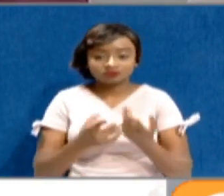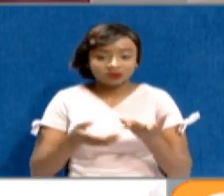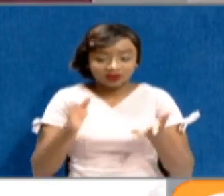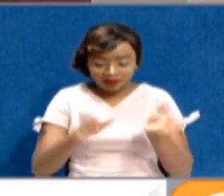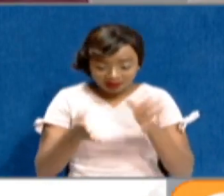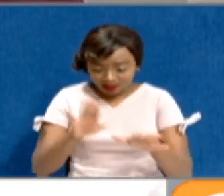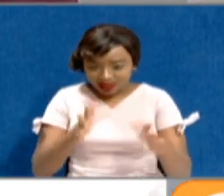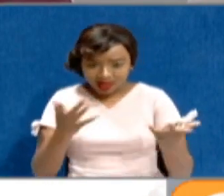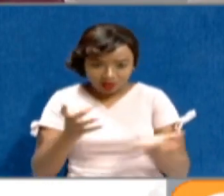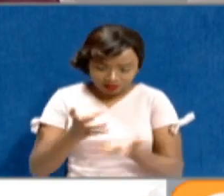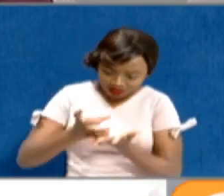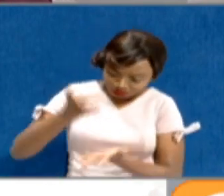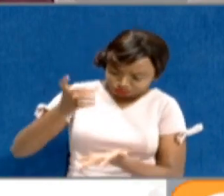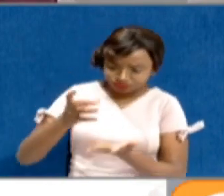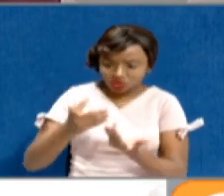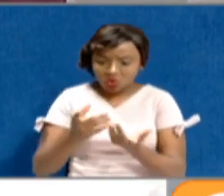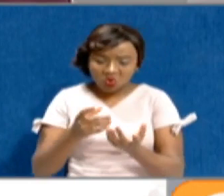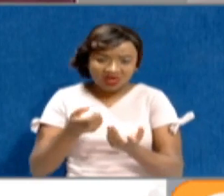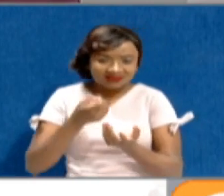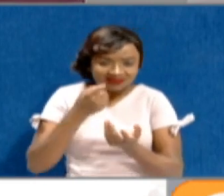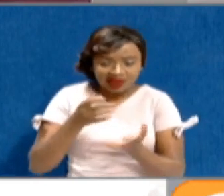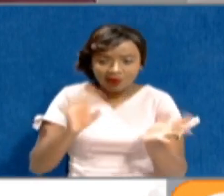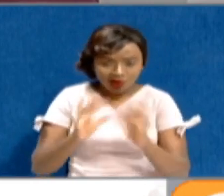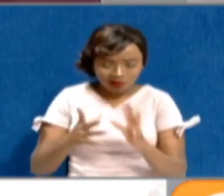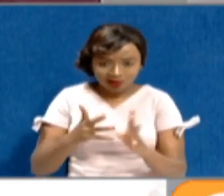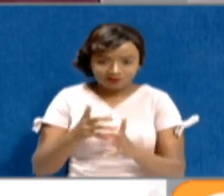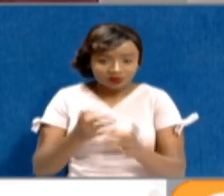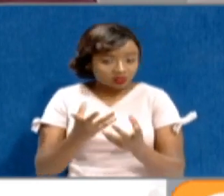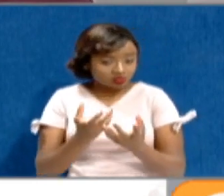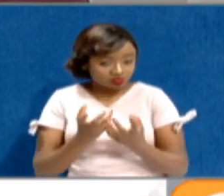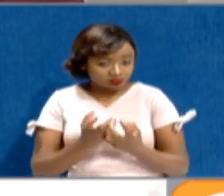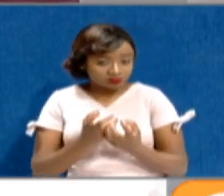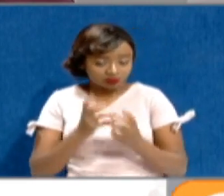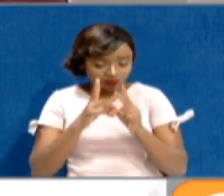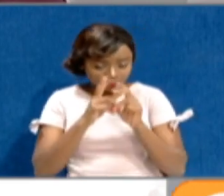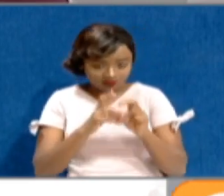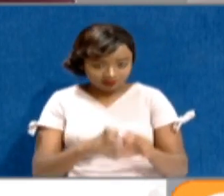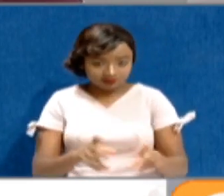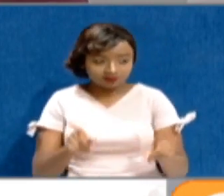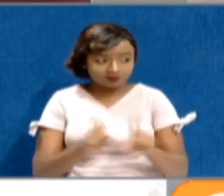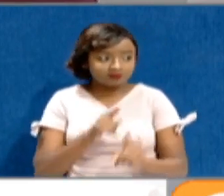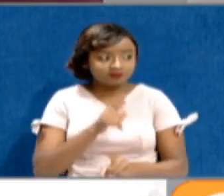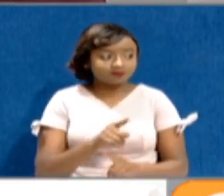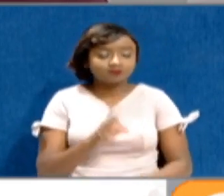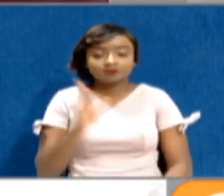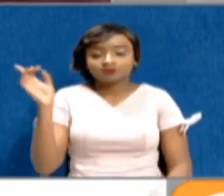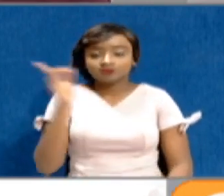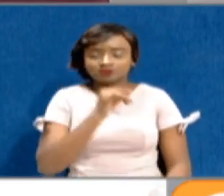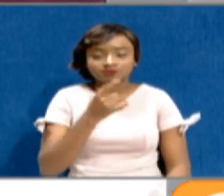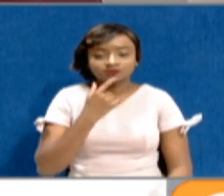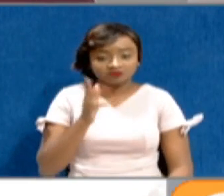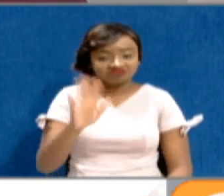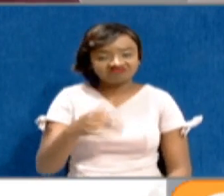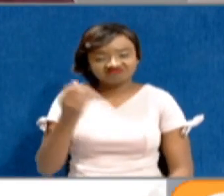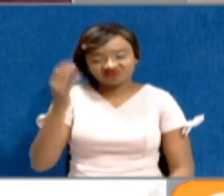of, should it be in a glass bottle, a plastic bottle, all of these things. There's quite a bit that goes into that there. So you come up at this point and you